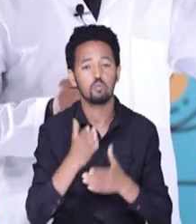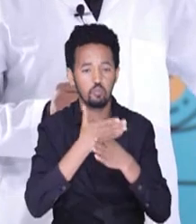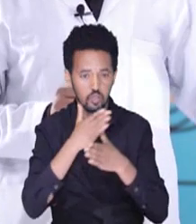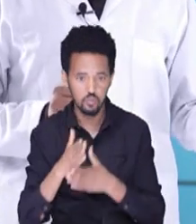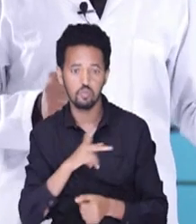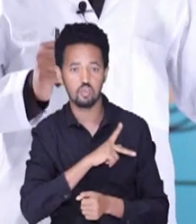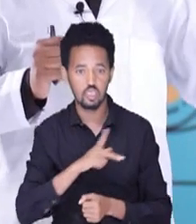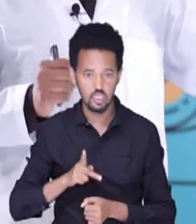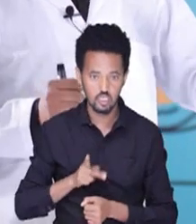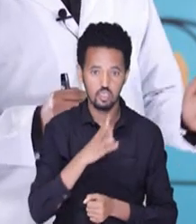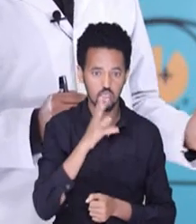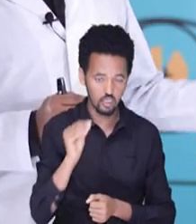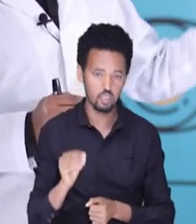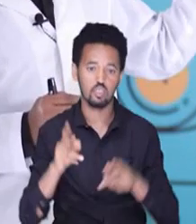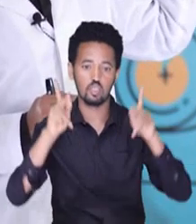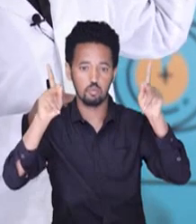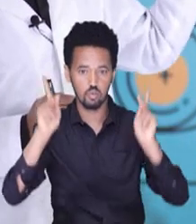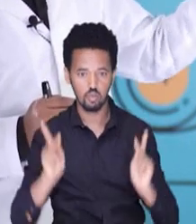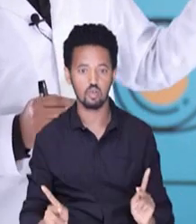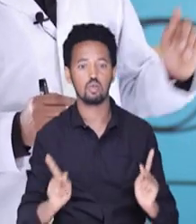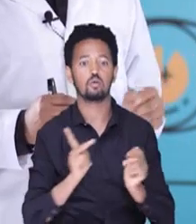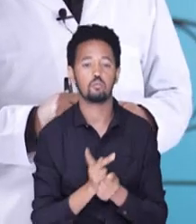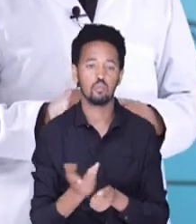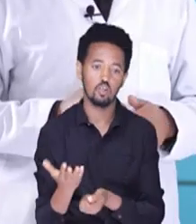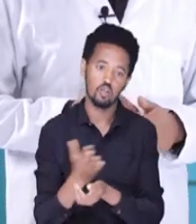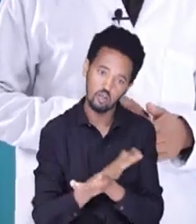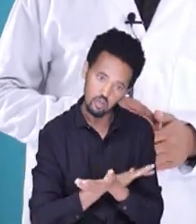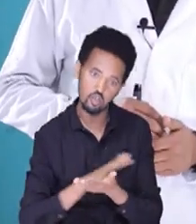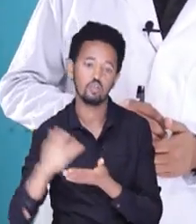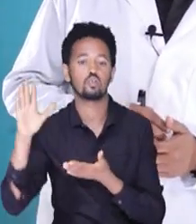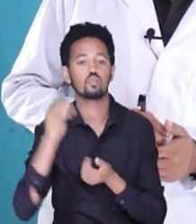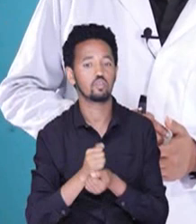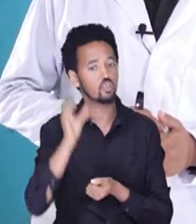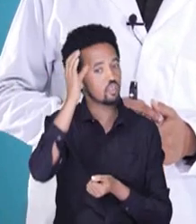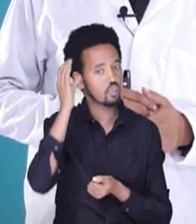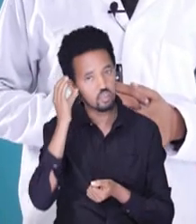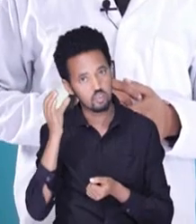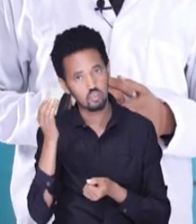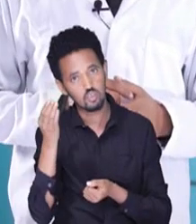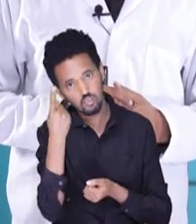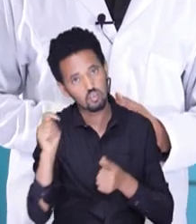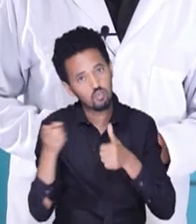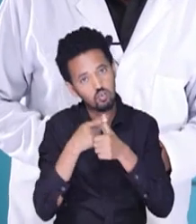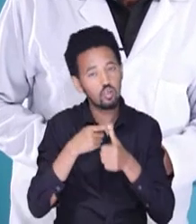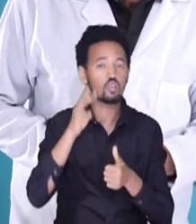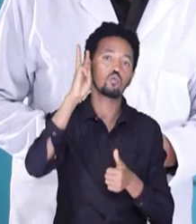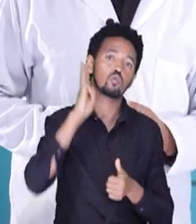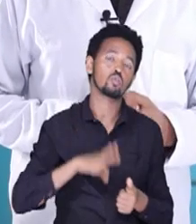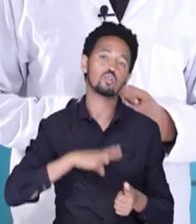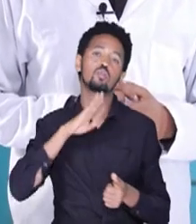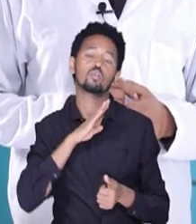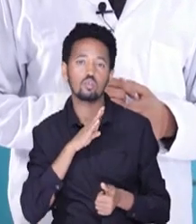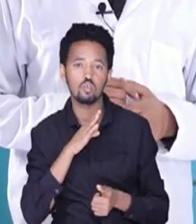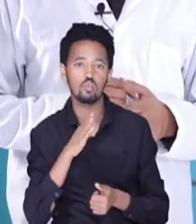between the king and the parliament during the reign of Charles I. He was the successor